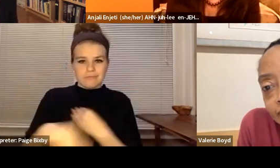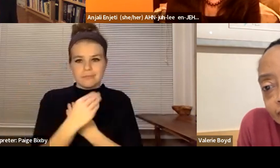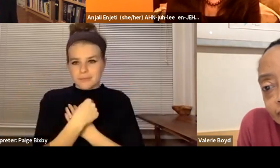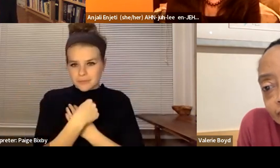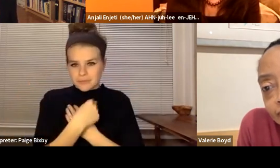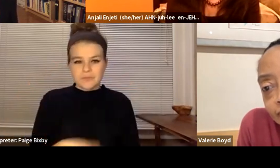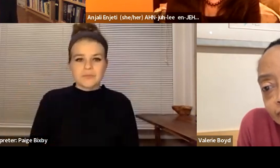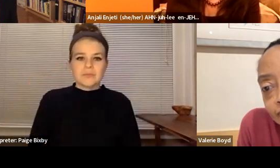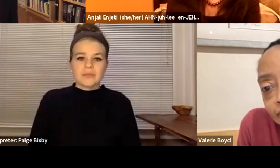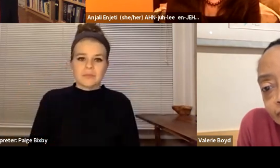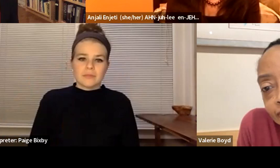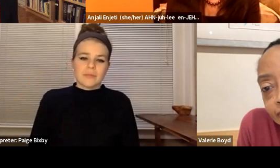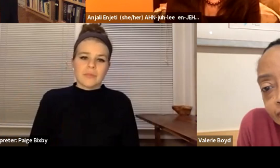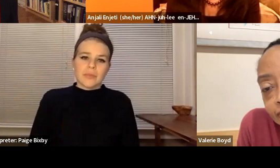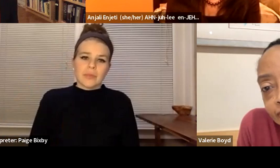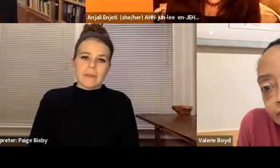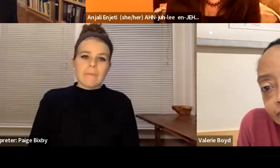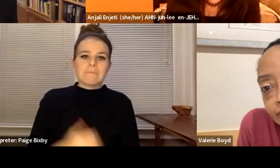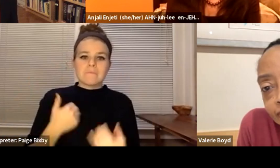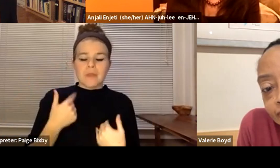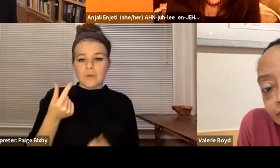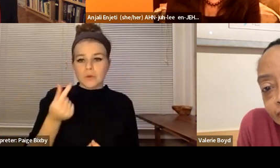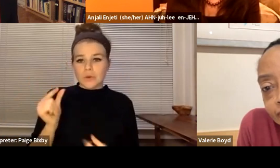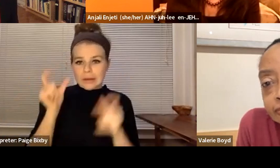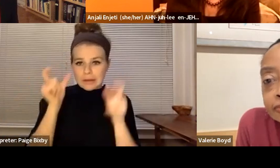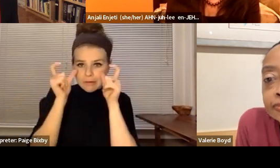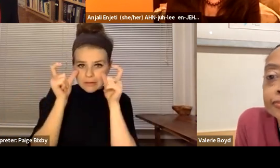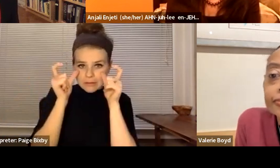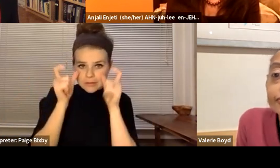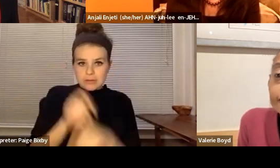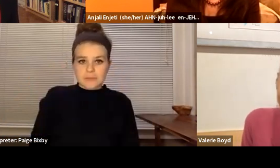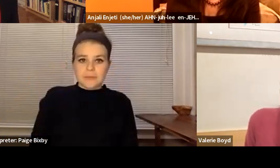scarf, shawl thing. And I have green glasses.